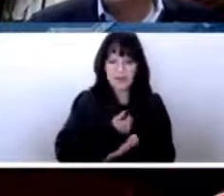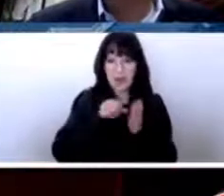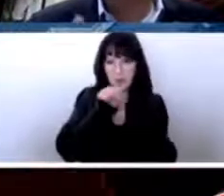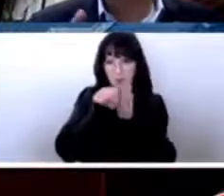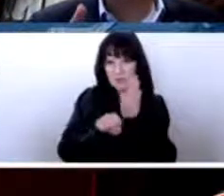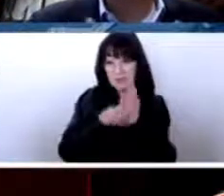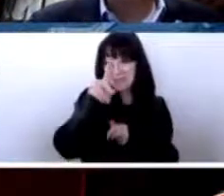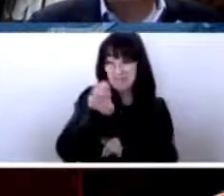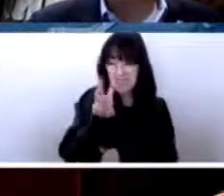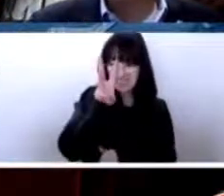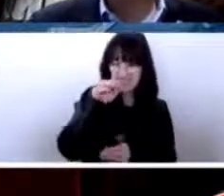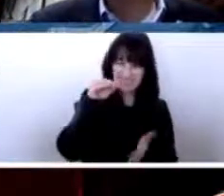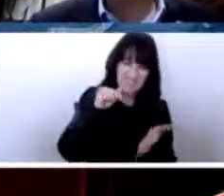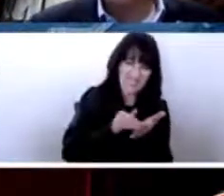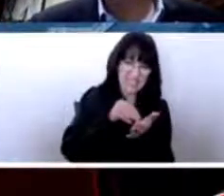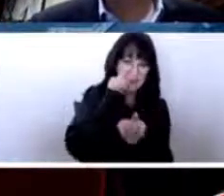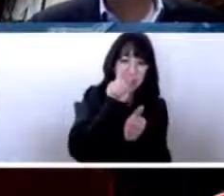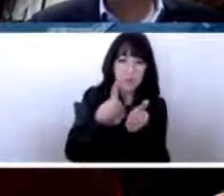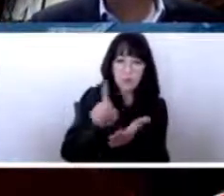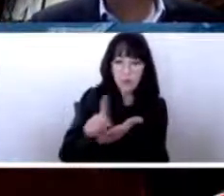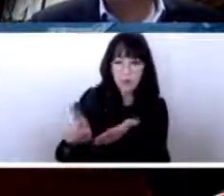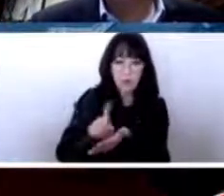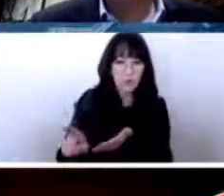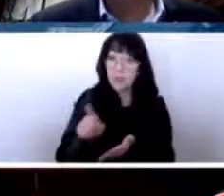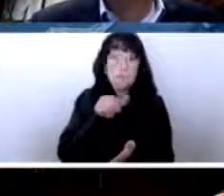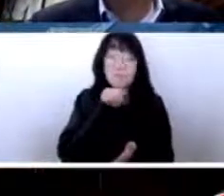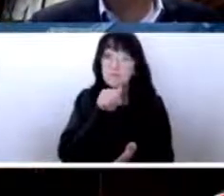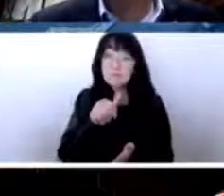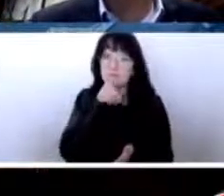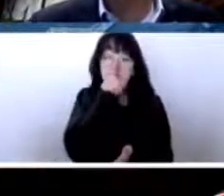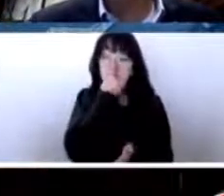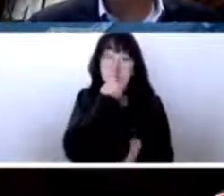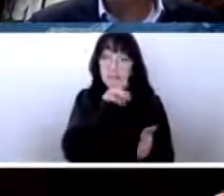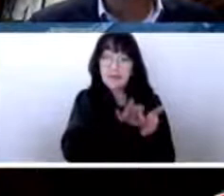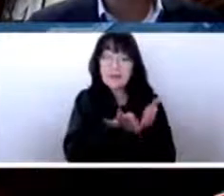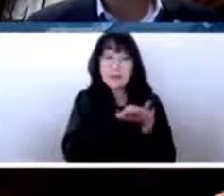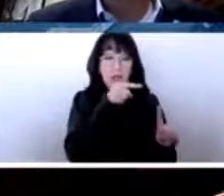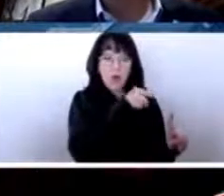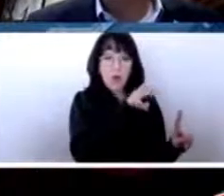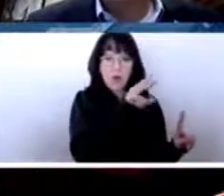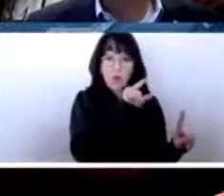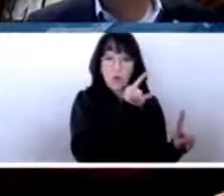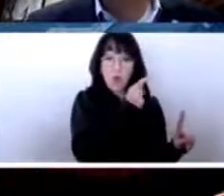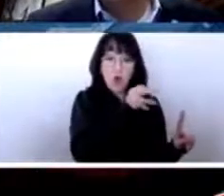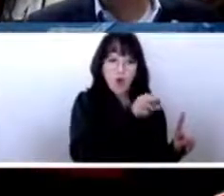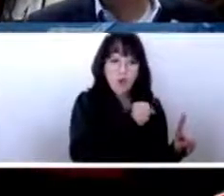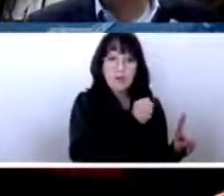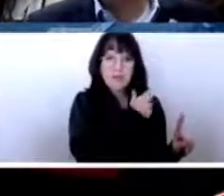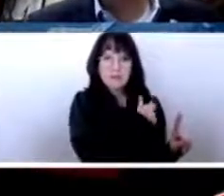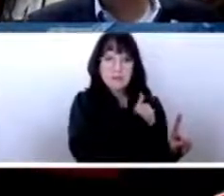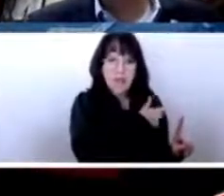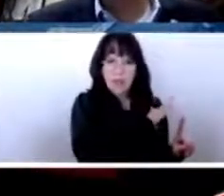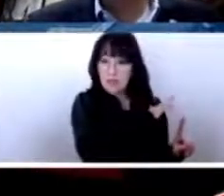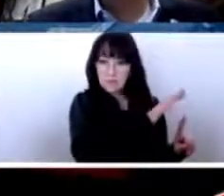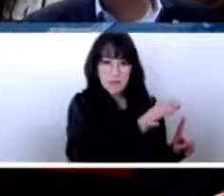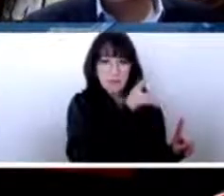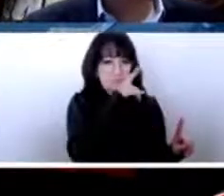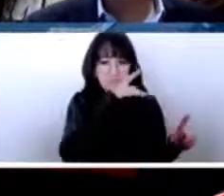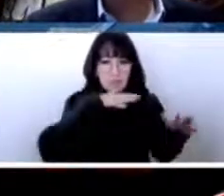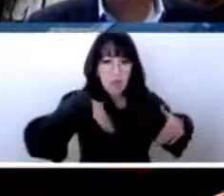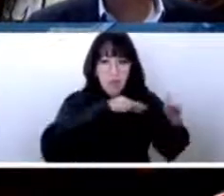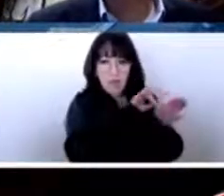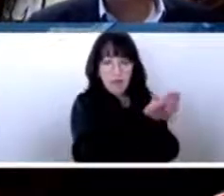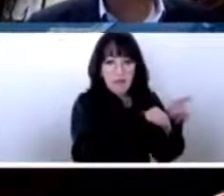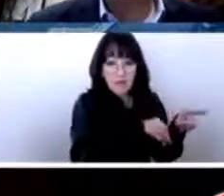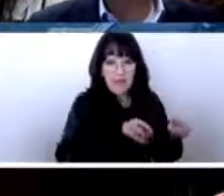Walgreens, LabCorp, Quest, other tests that the hospitals are running. So the testing's out there, like the governor and like